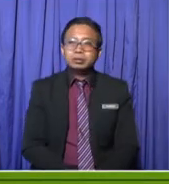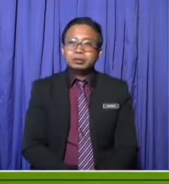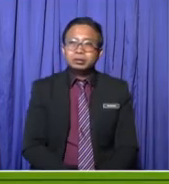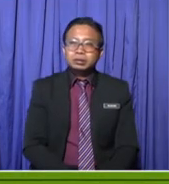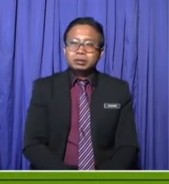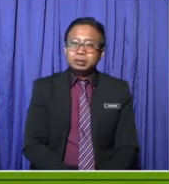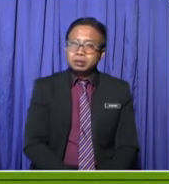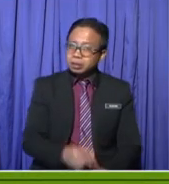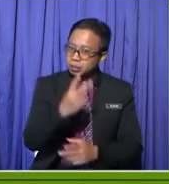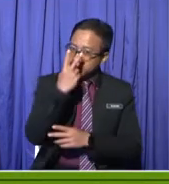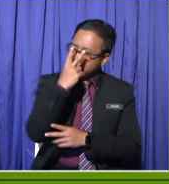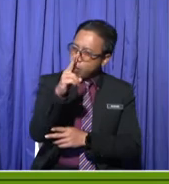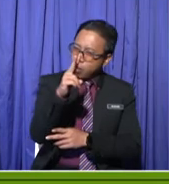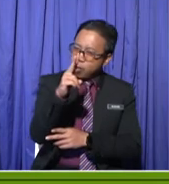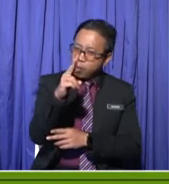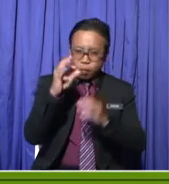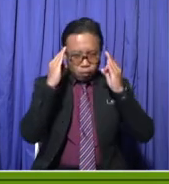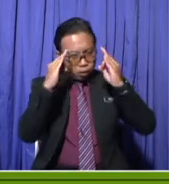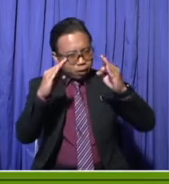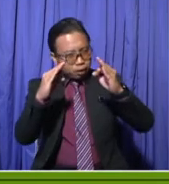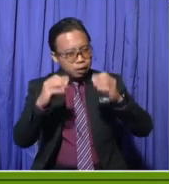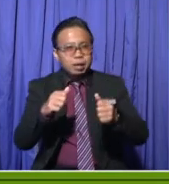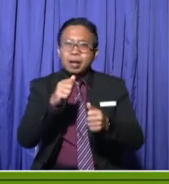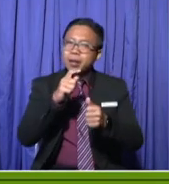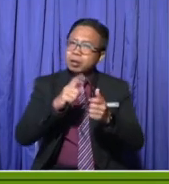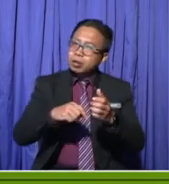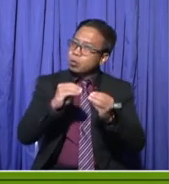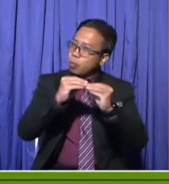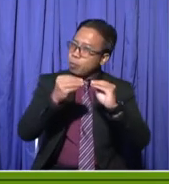Pay attention to every single number.